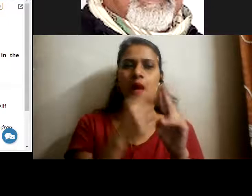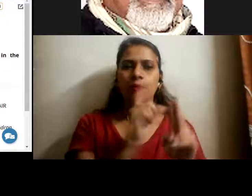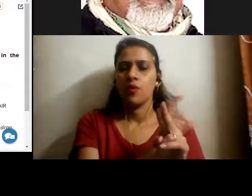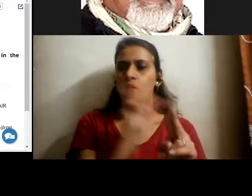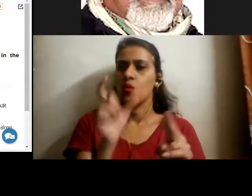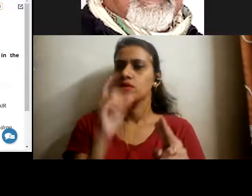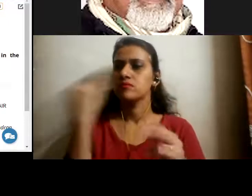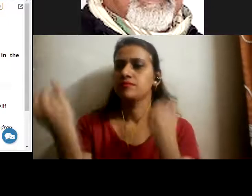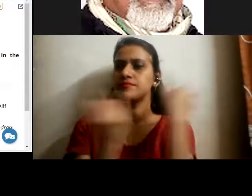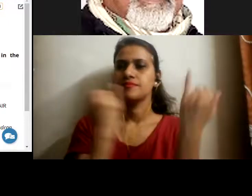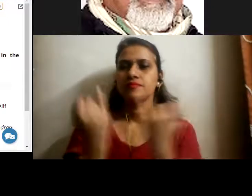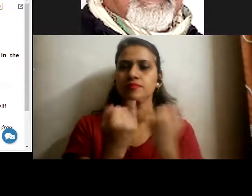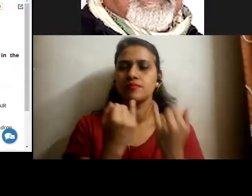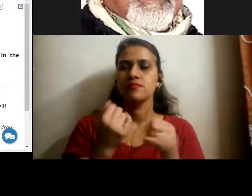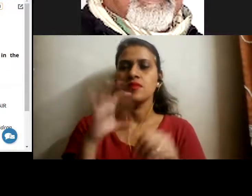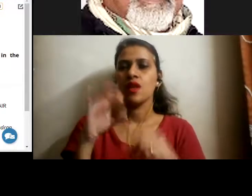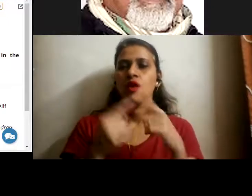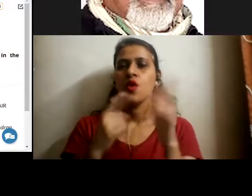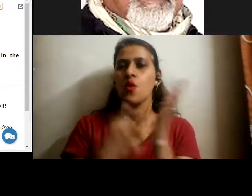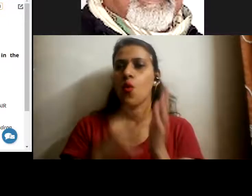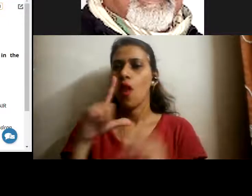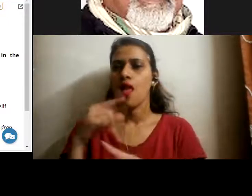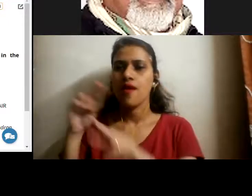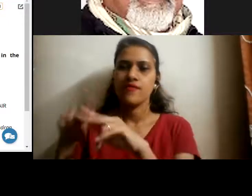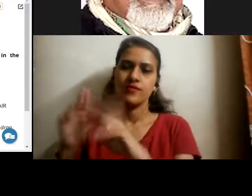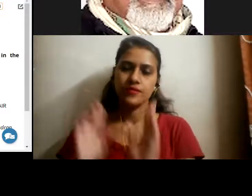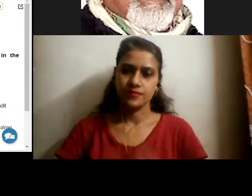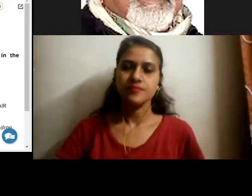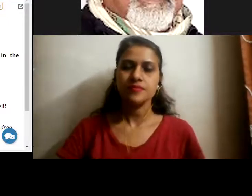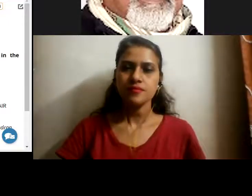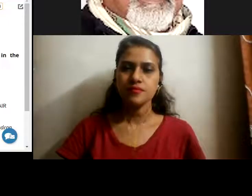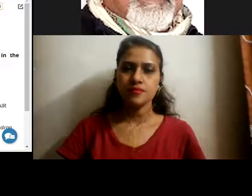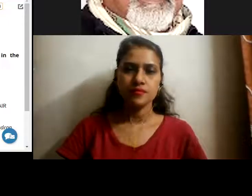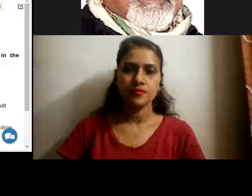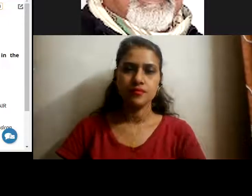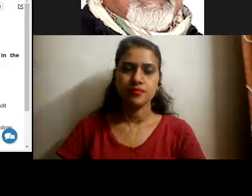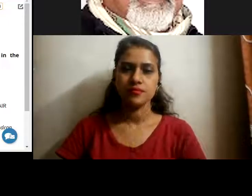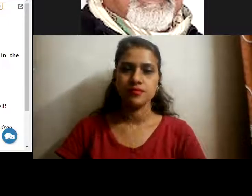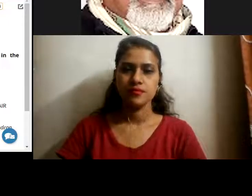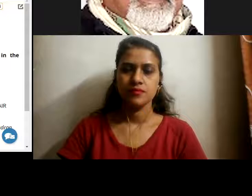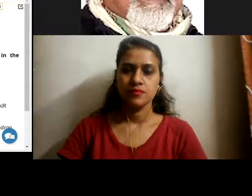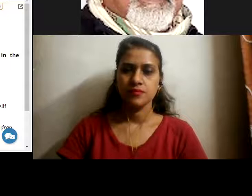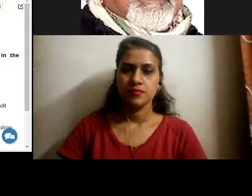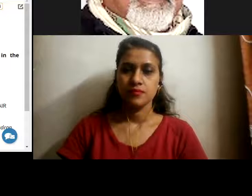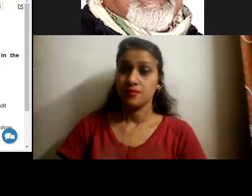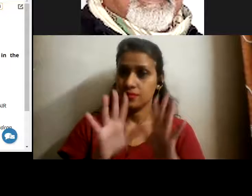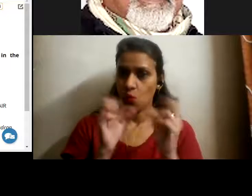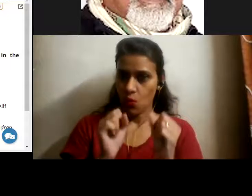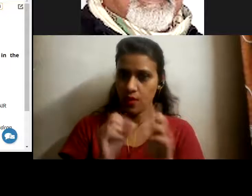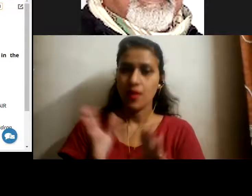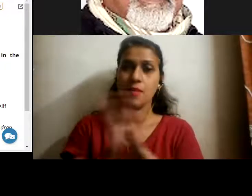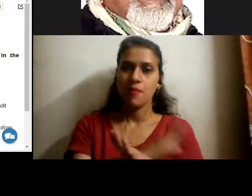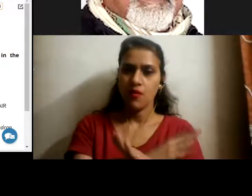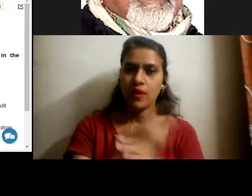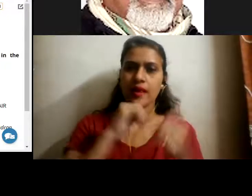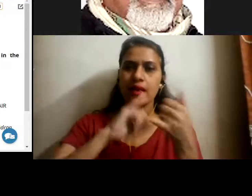So let's look into this 5-10 minutes later. Before this, I will show you, I will navigate through SEC